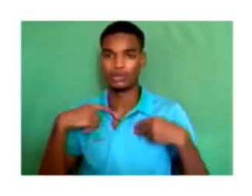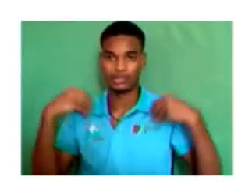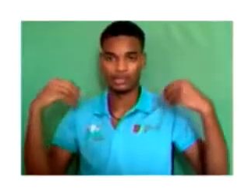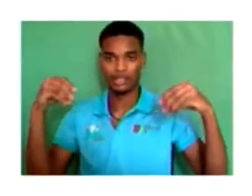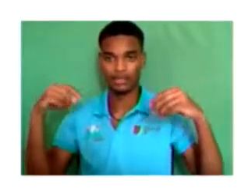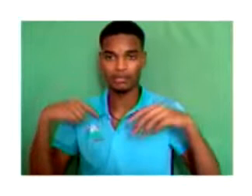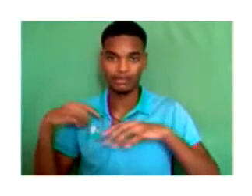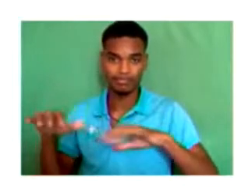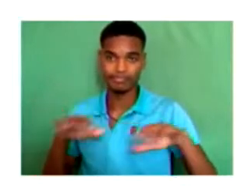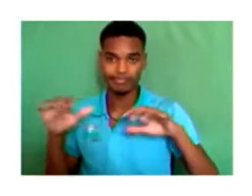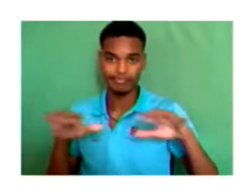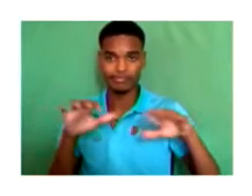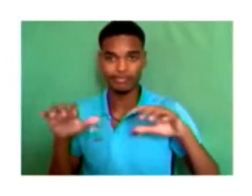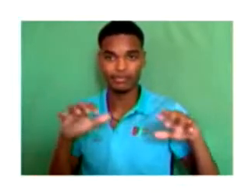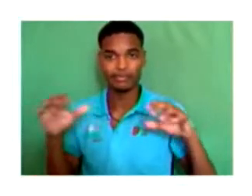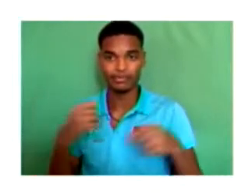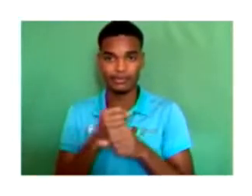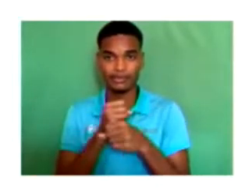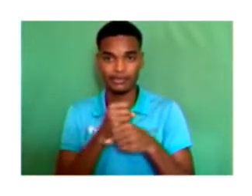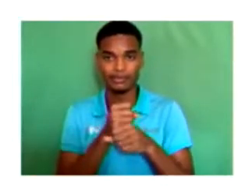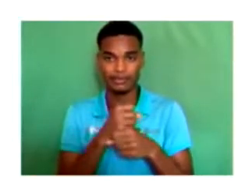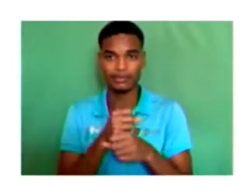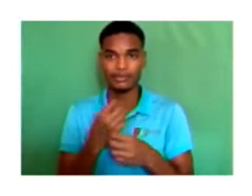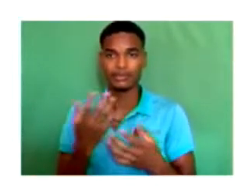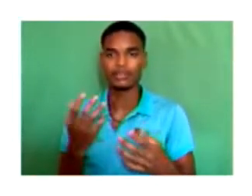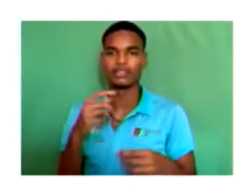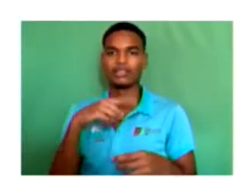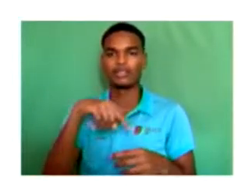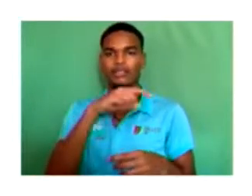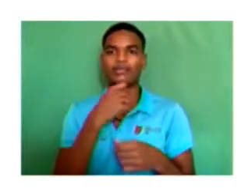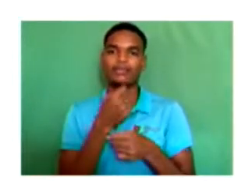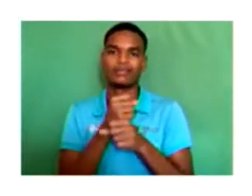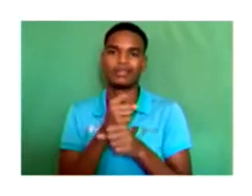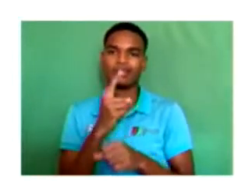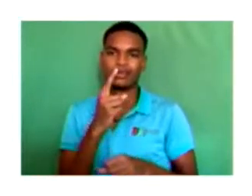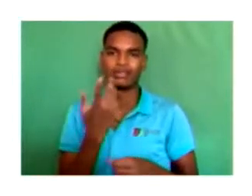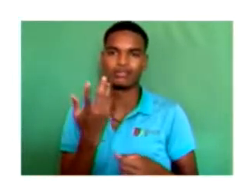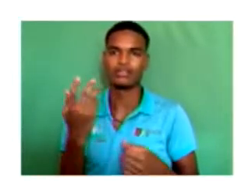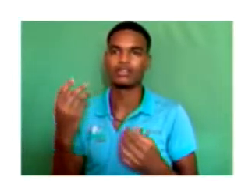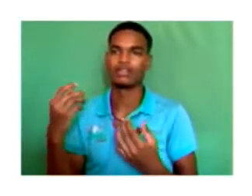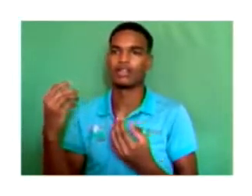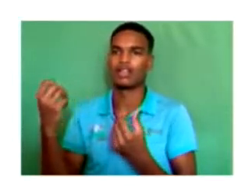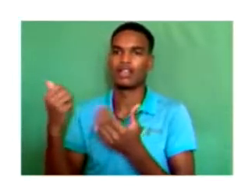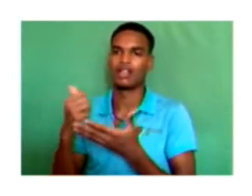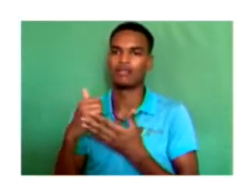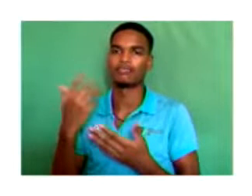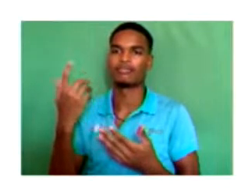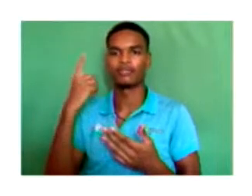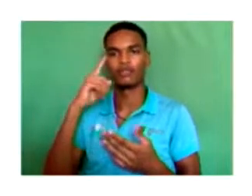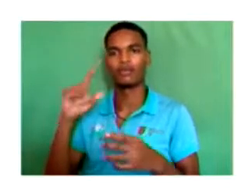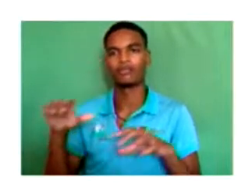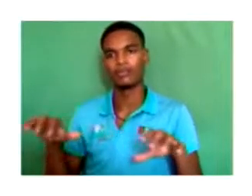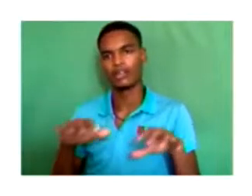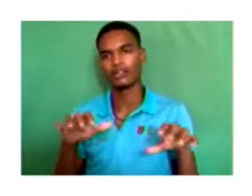test center, and we operate one in Shenzhen, so they're close to where most of the manufacturers are doing a lot of their